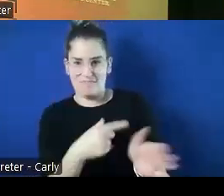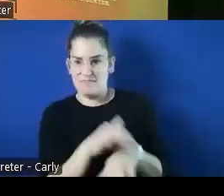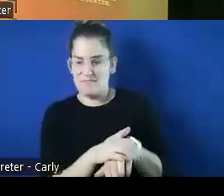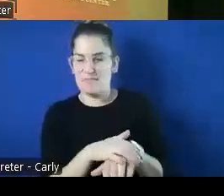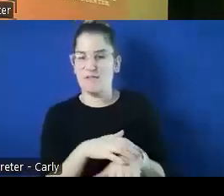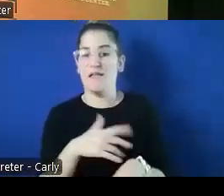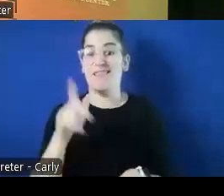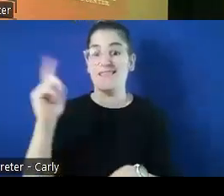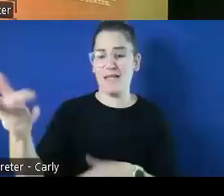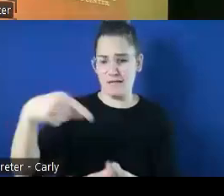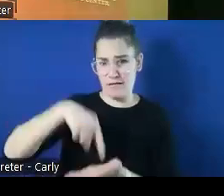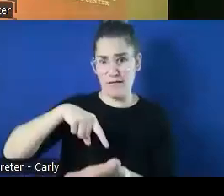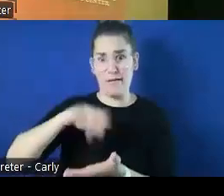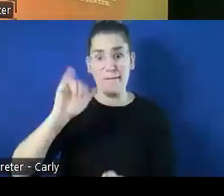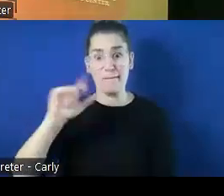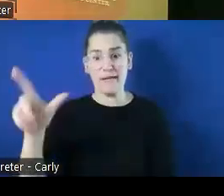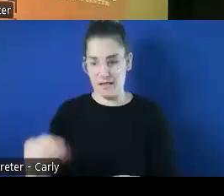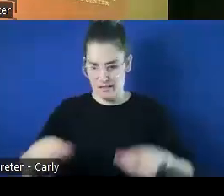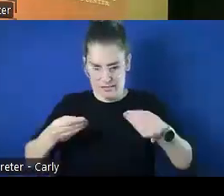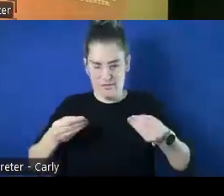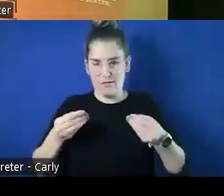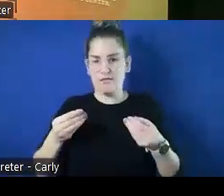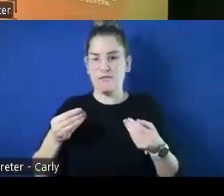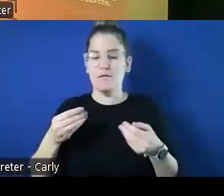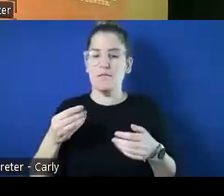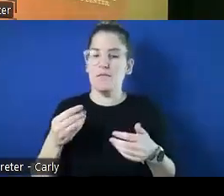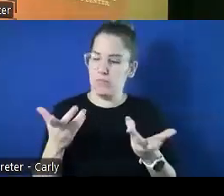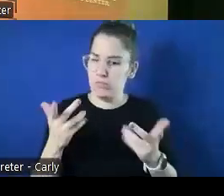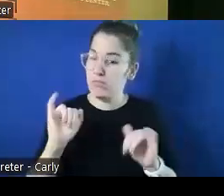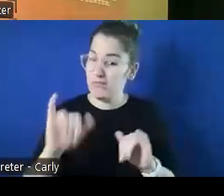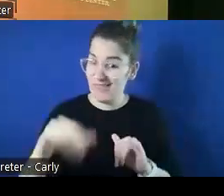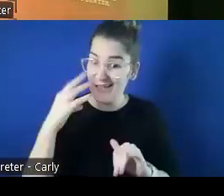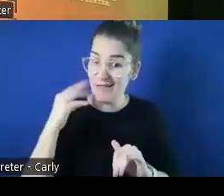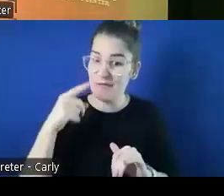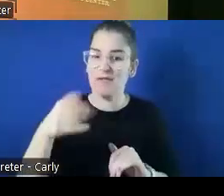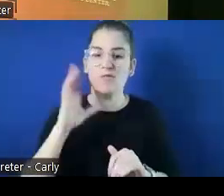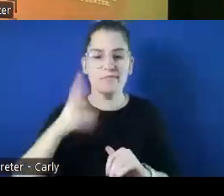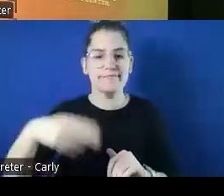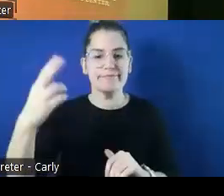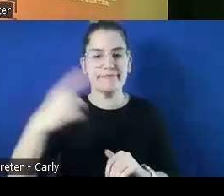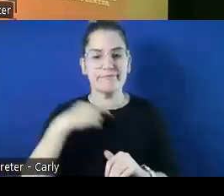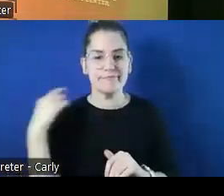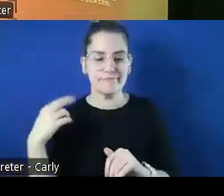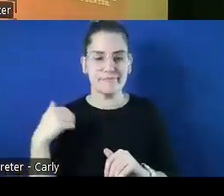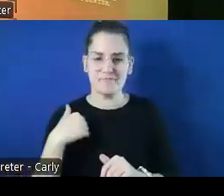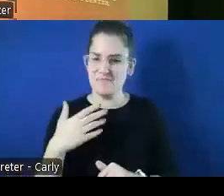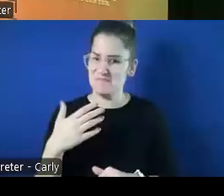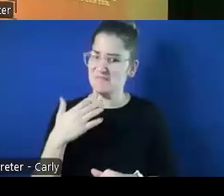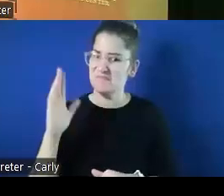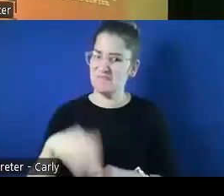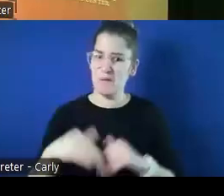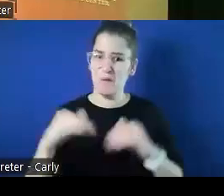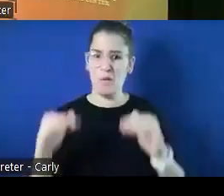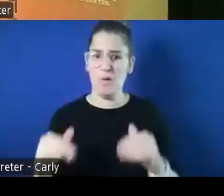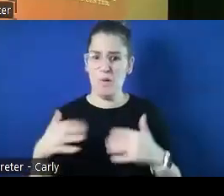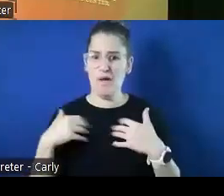big hospital bill. If this were your experience, then it should come as no surprise that you would be at high risk of having a poor health outcome.